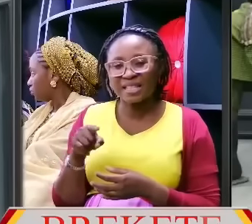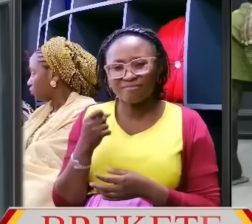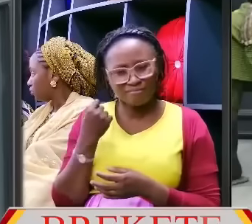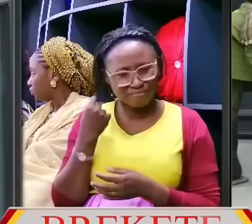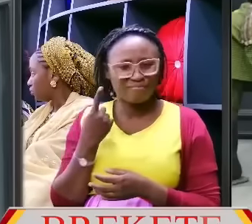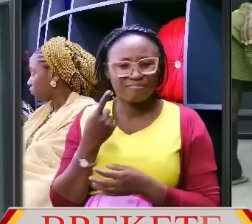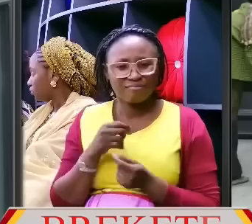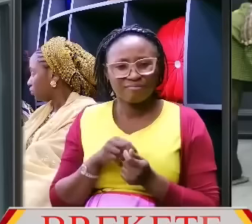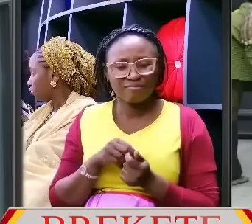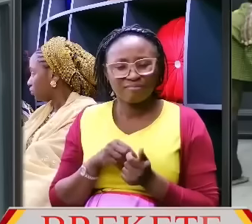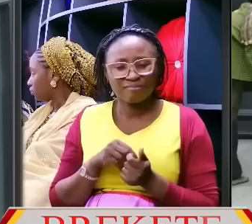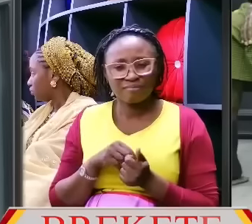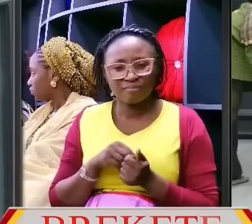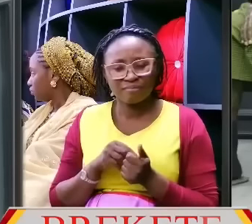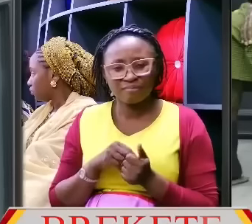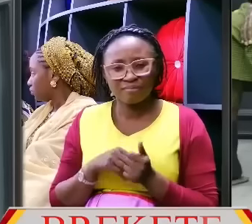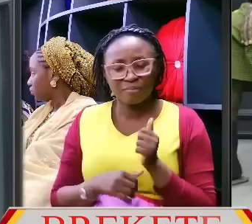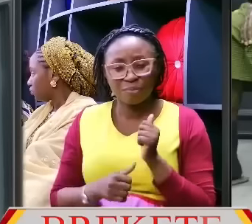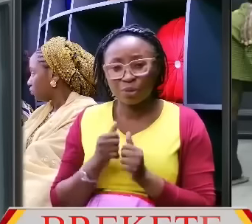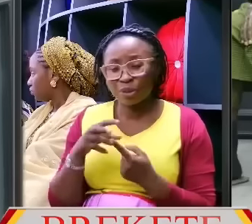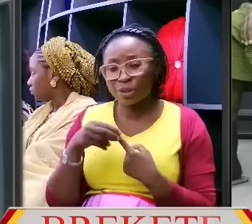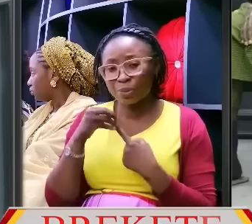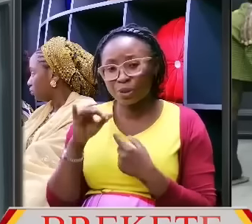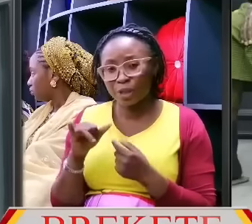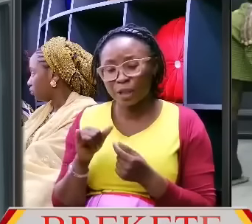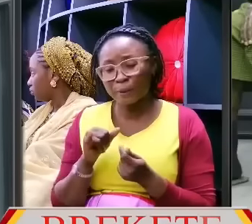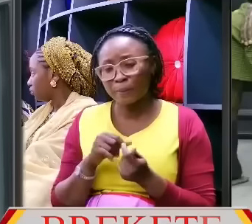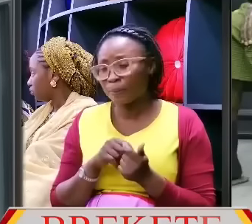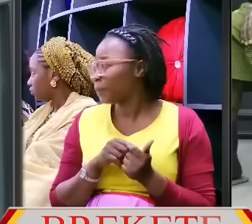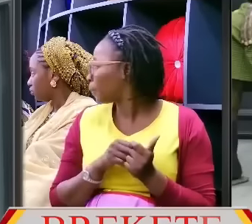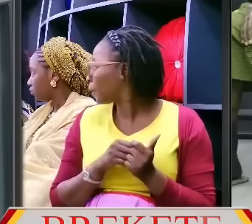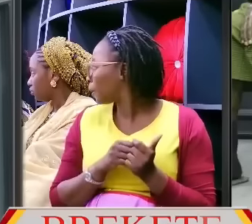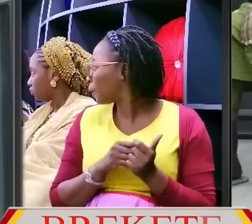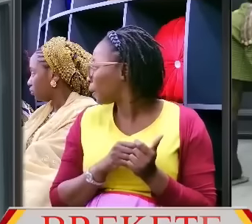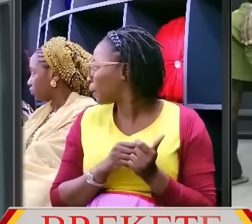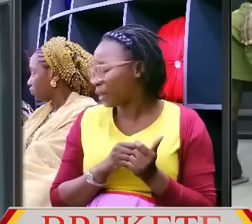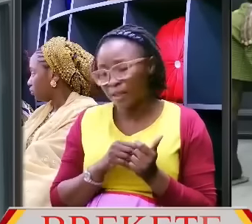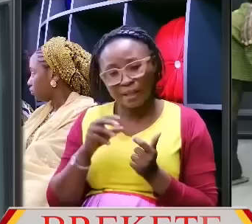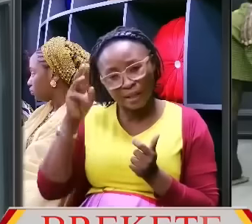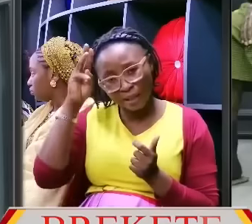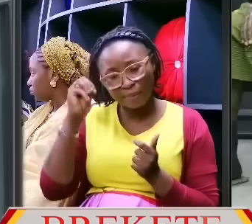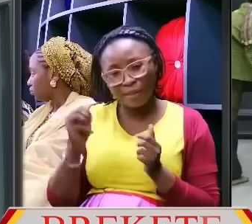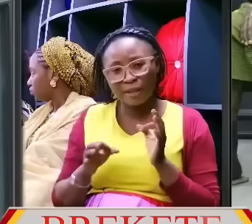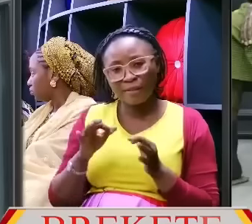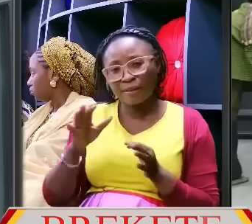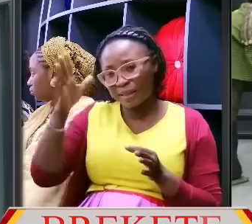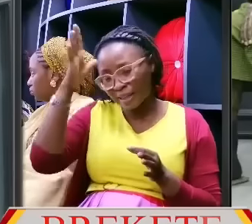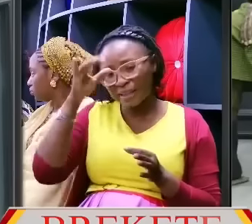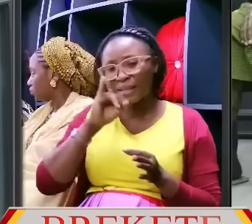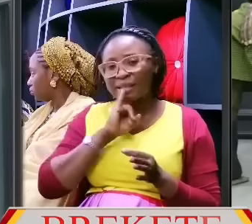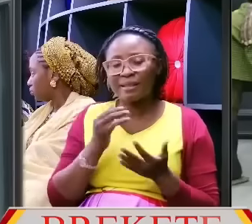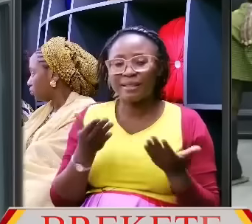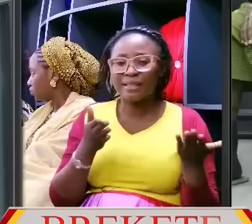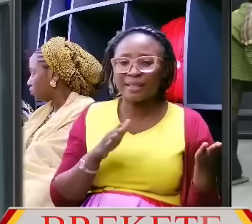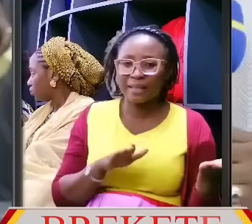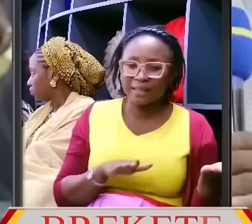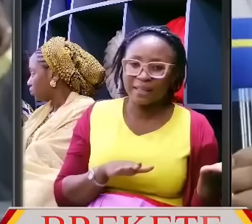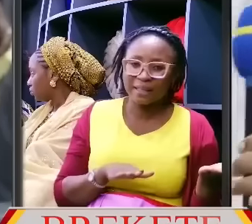You understand? But most especially him. If daddy is no more, daddy Alassane is no